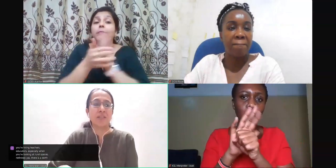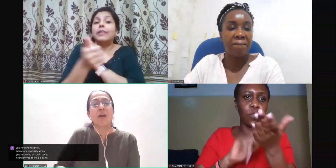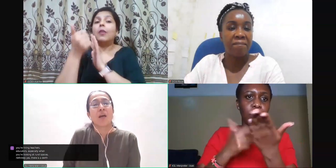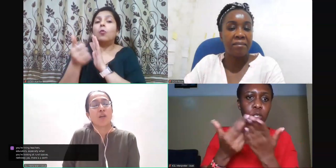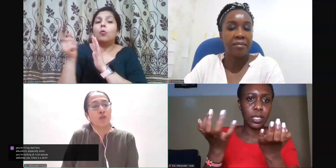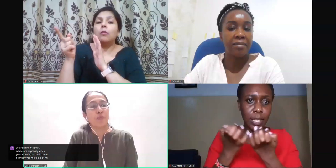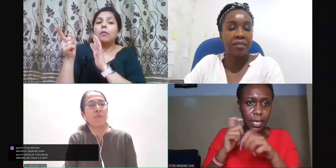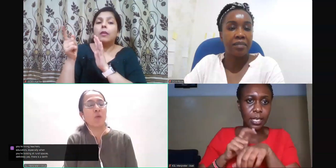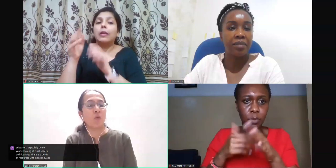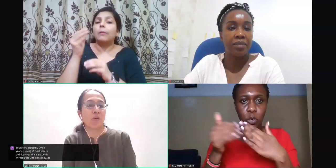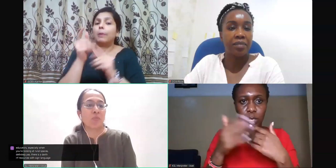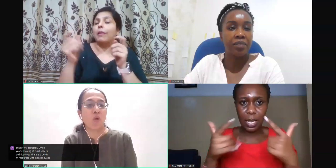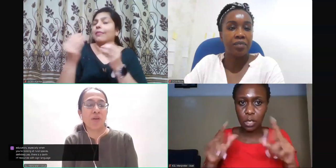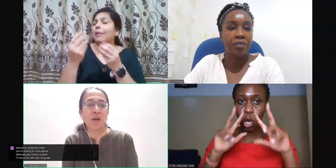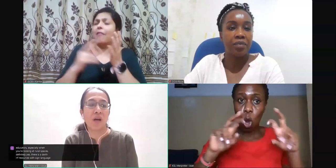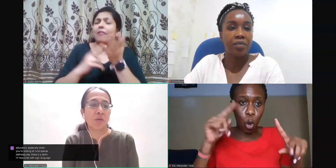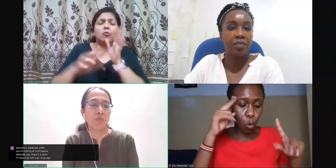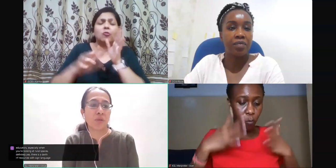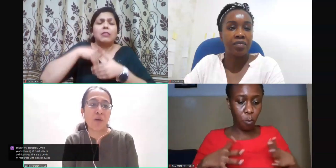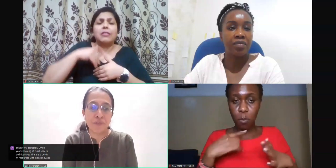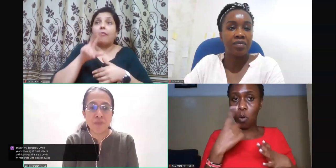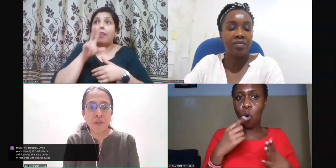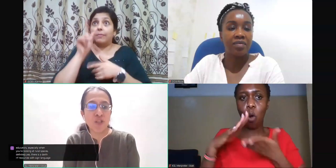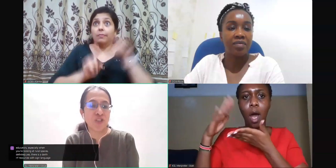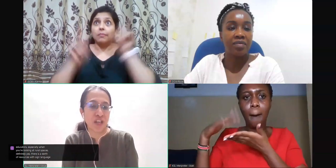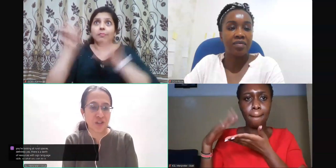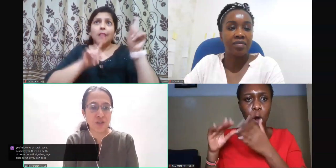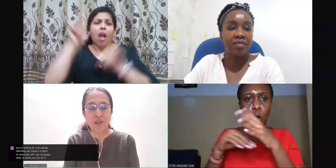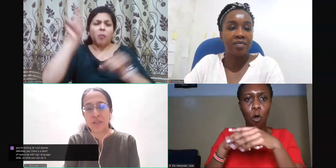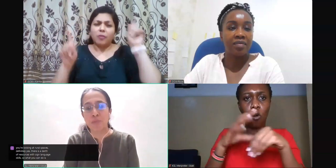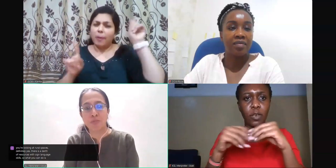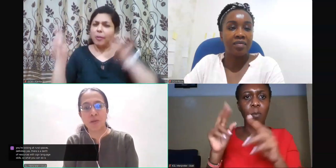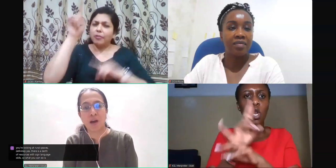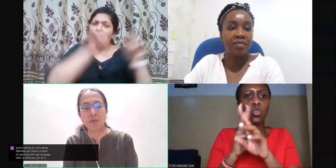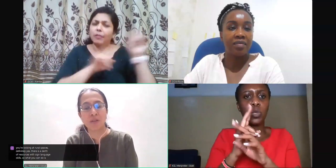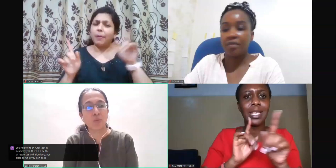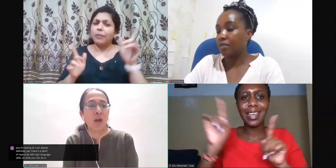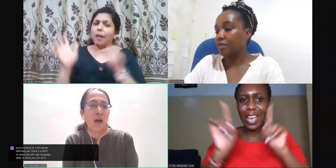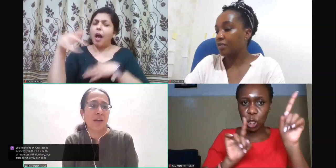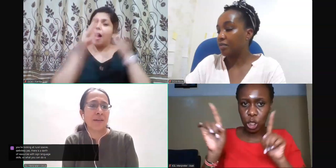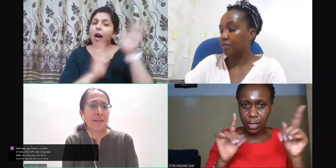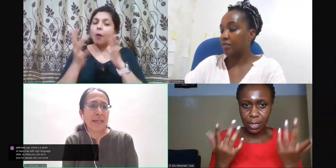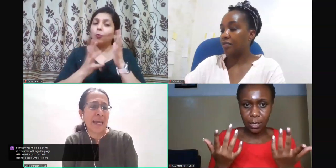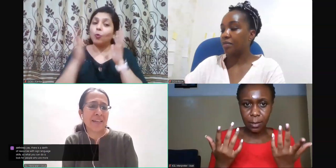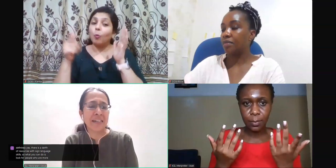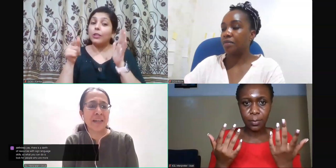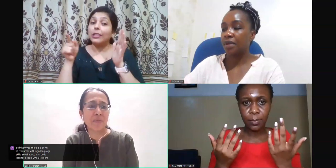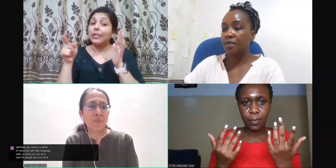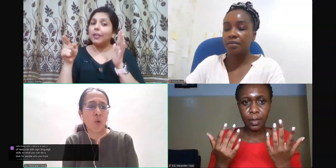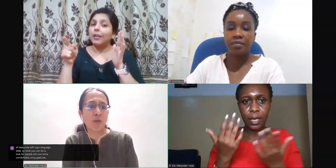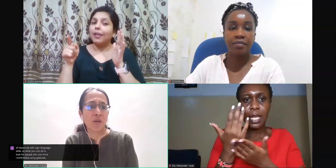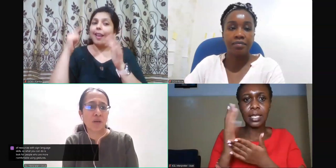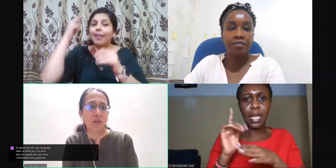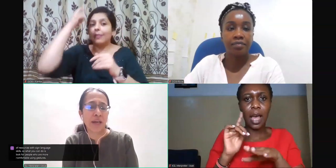do is look for people who are more comfortable using gestures. Some people are,